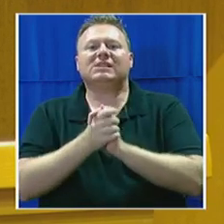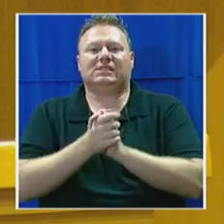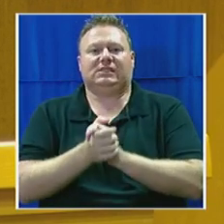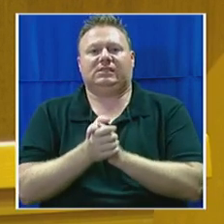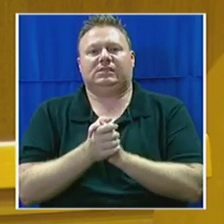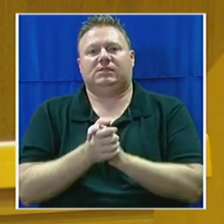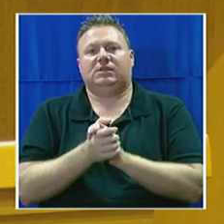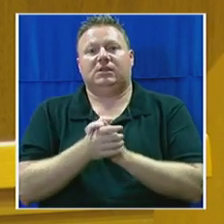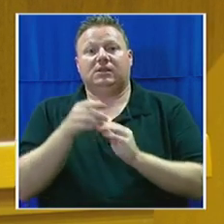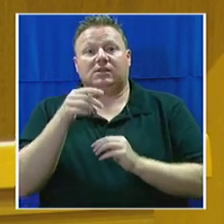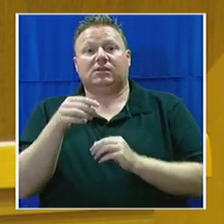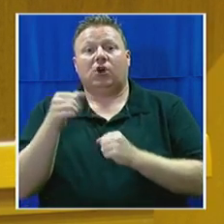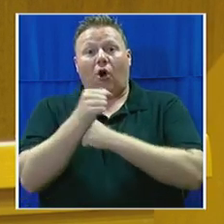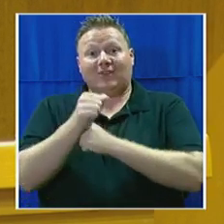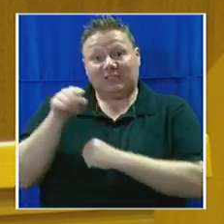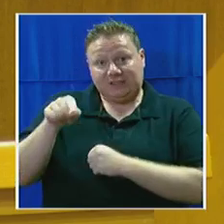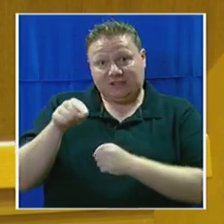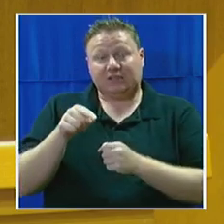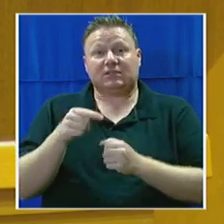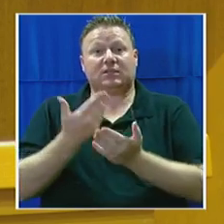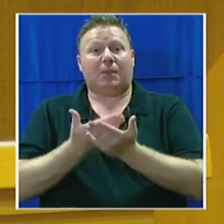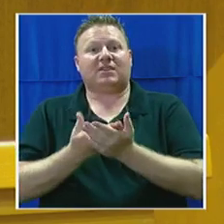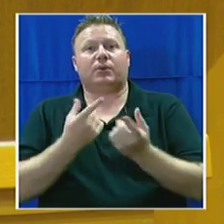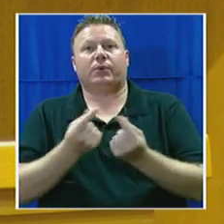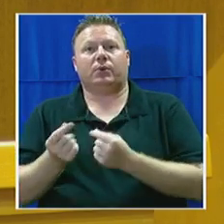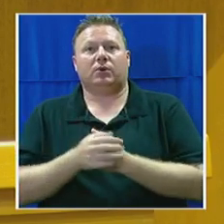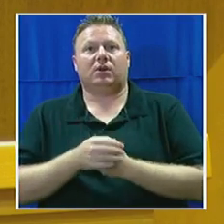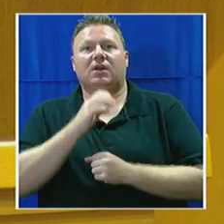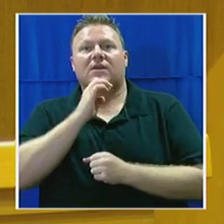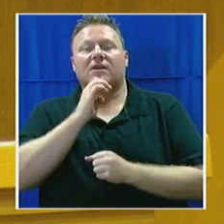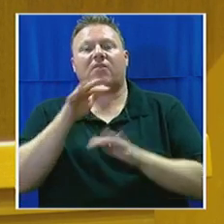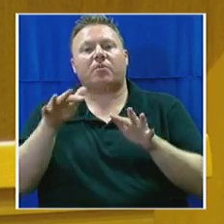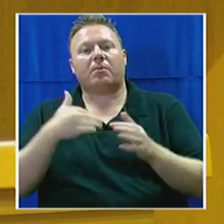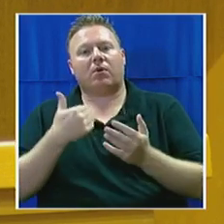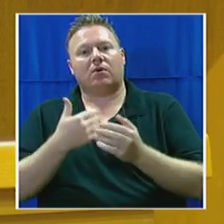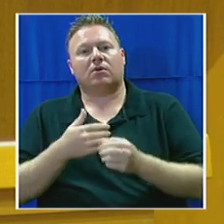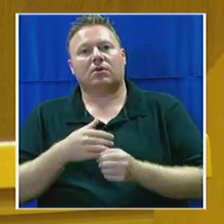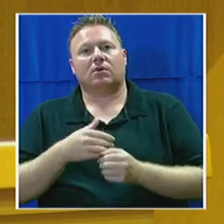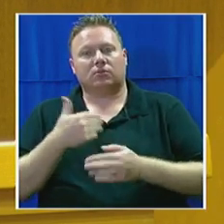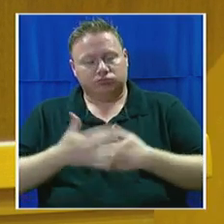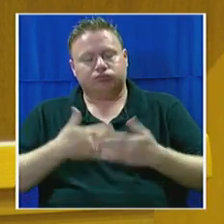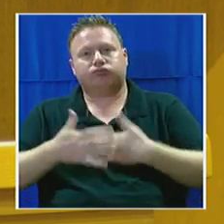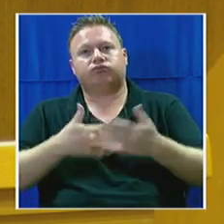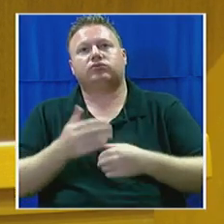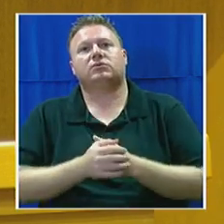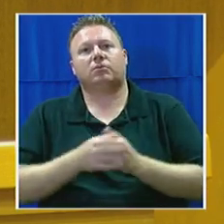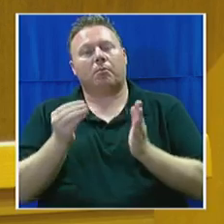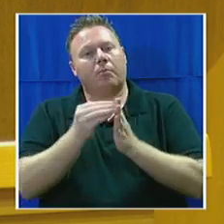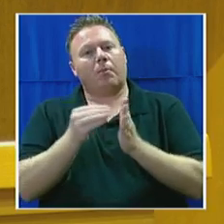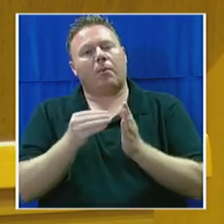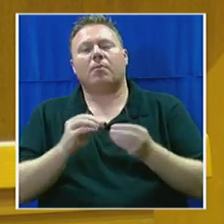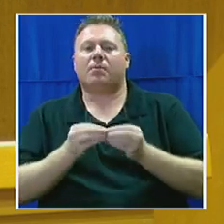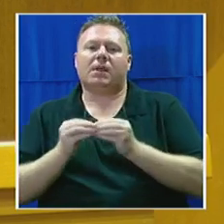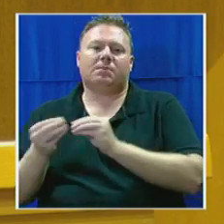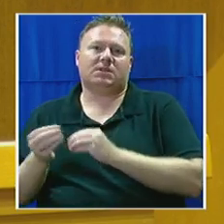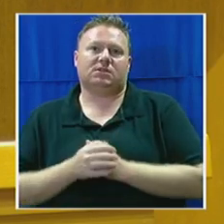that office is capacitated, so that it has got enough personnel to roll out this amendment. Because